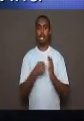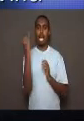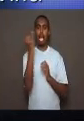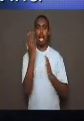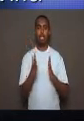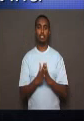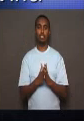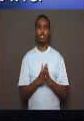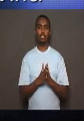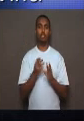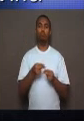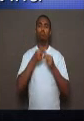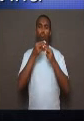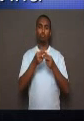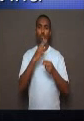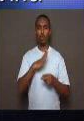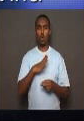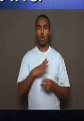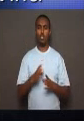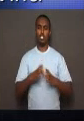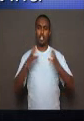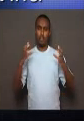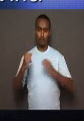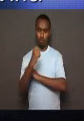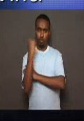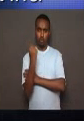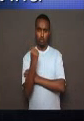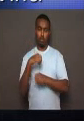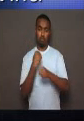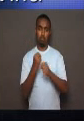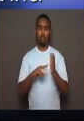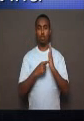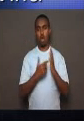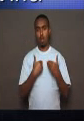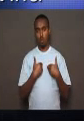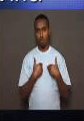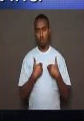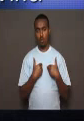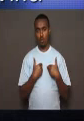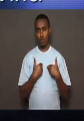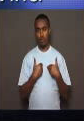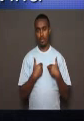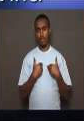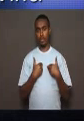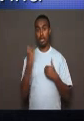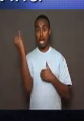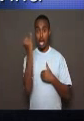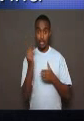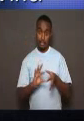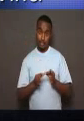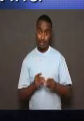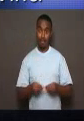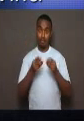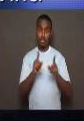Artists broadly describe a wide range of potential occupations. An artist is